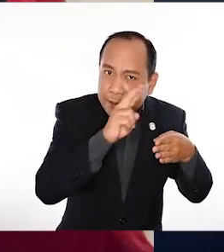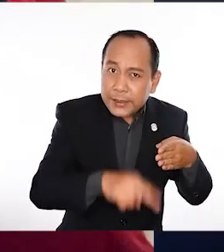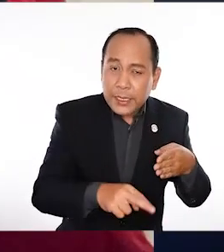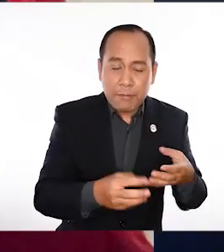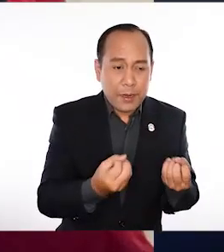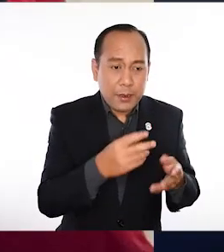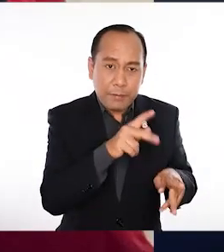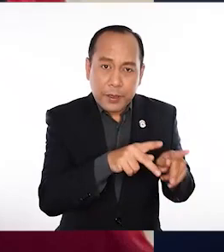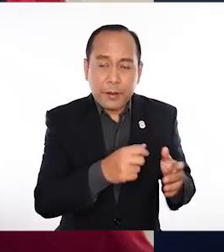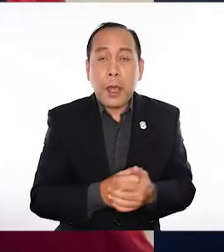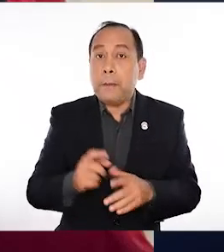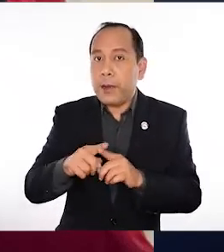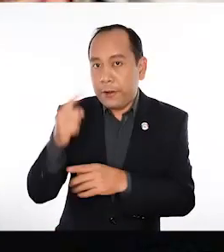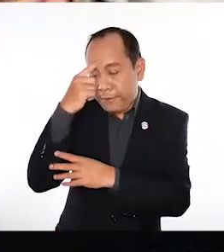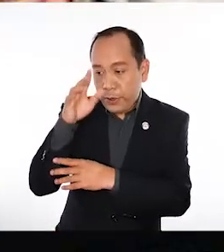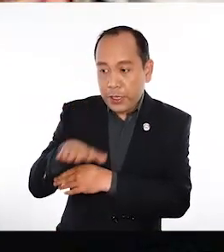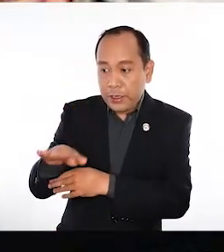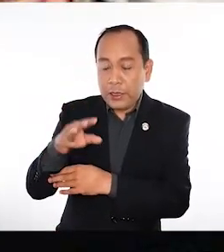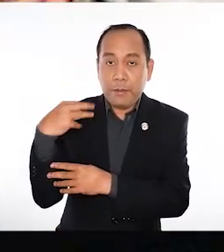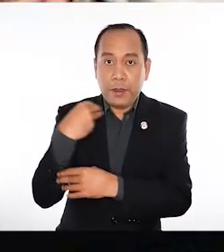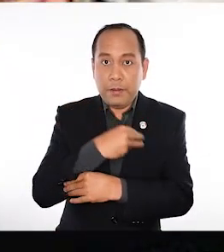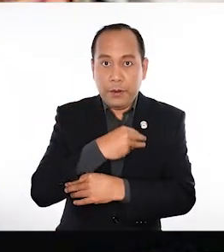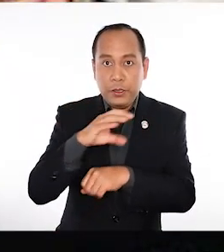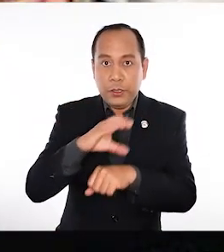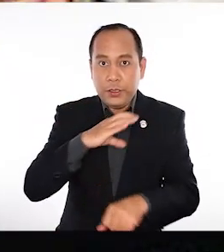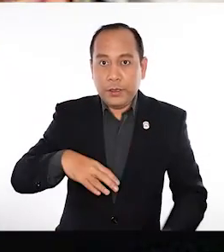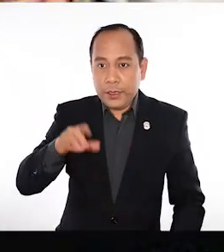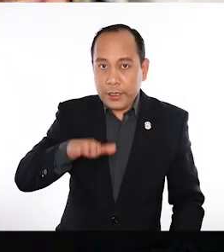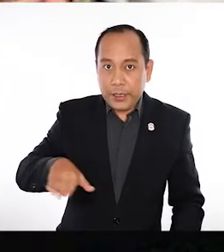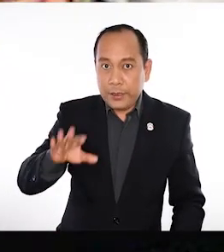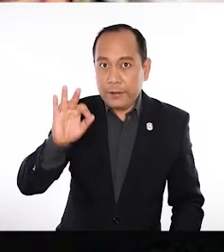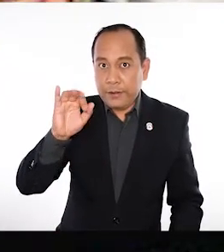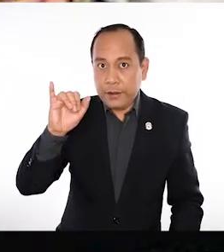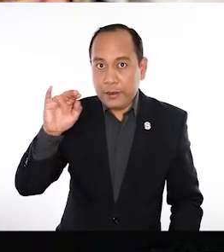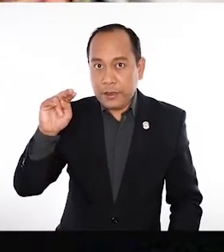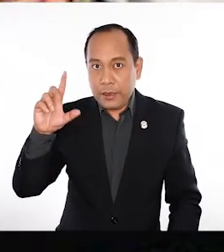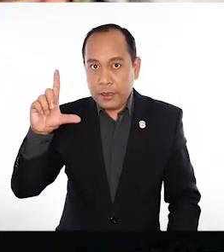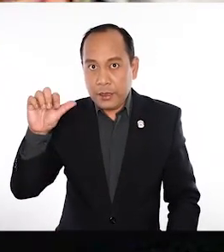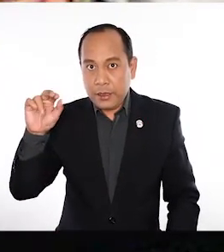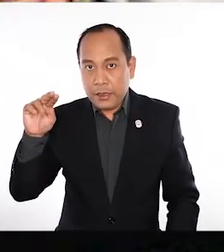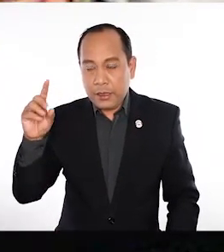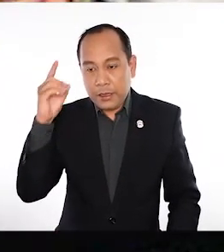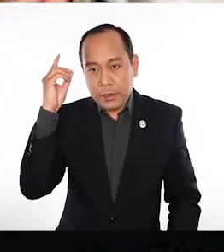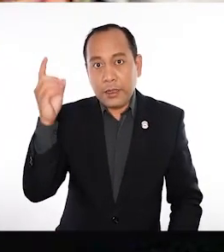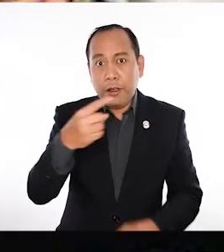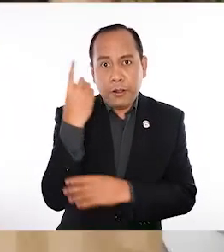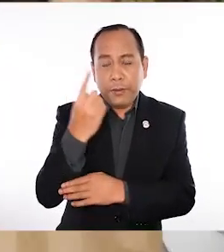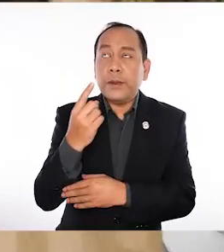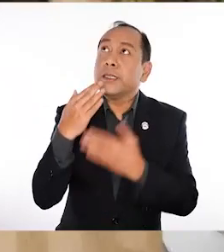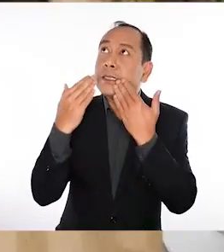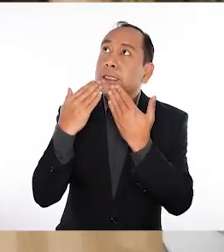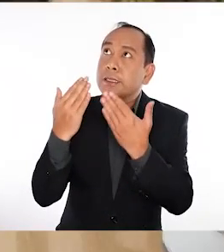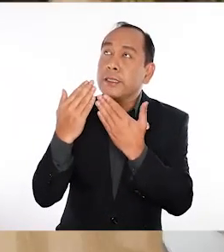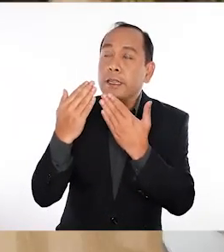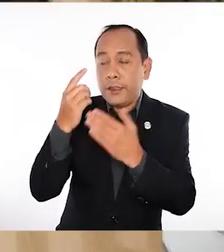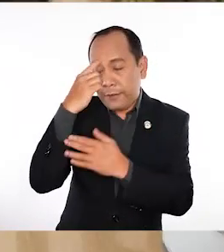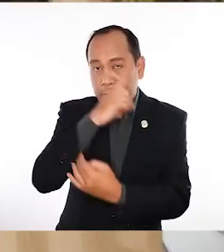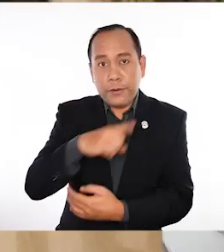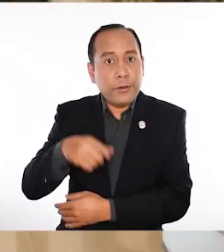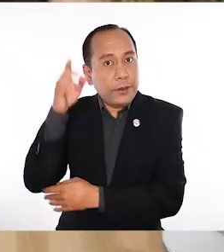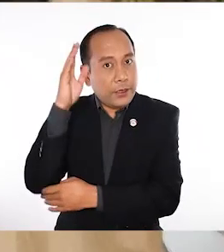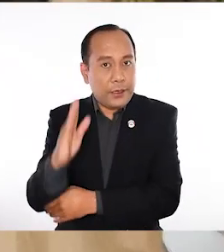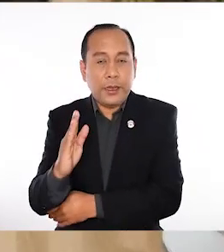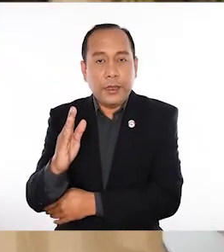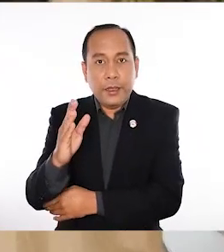many. But for the members of the Church of Christ in Helsinki, Finland, they will always be grateful and thankful to the Lord